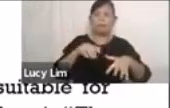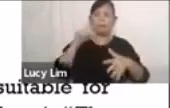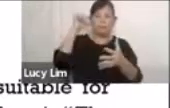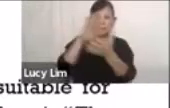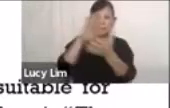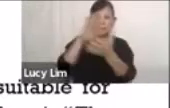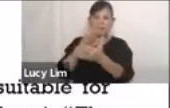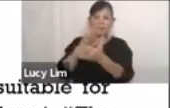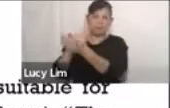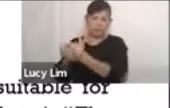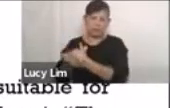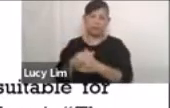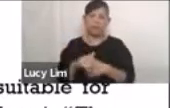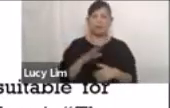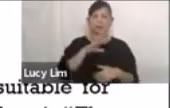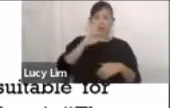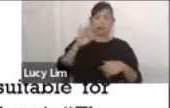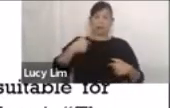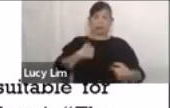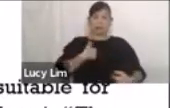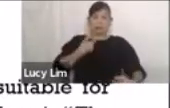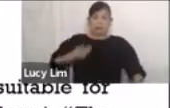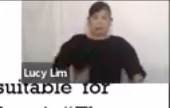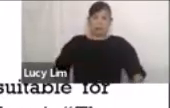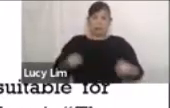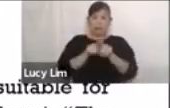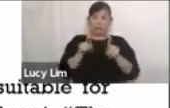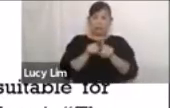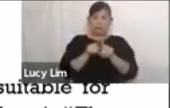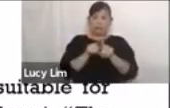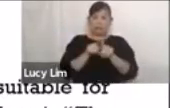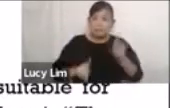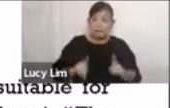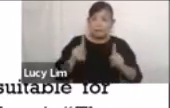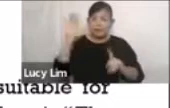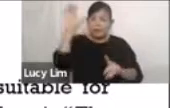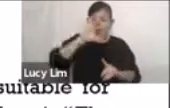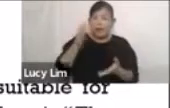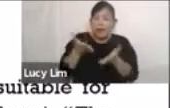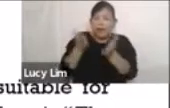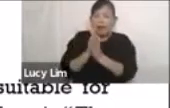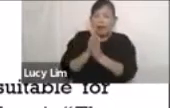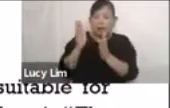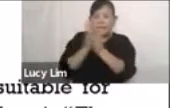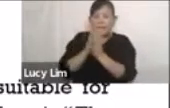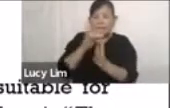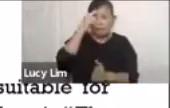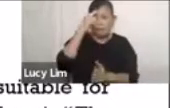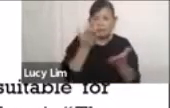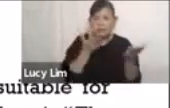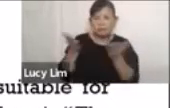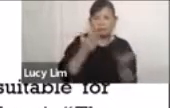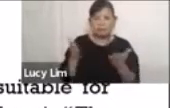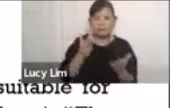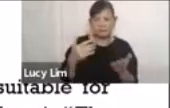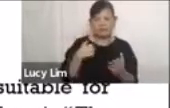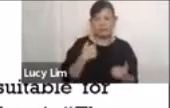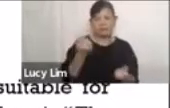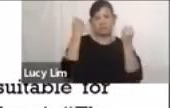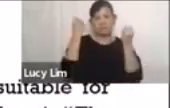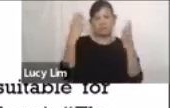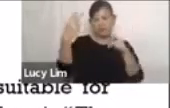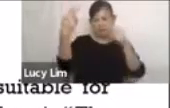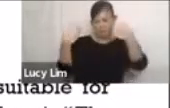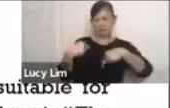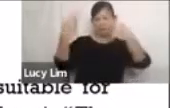going as a young person seeking the service among all married females, there are a lot of judgmental eyes looking at the young